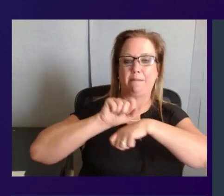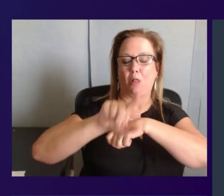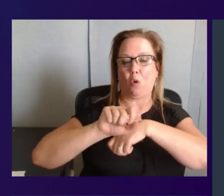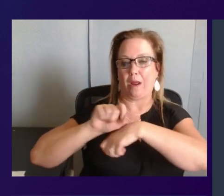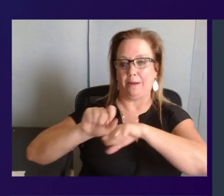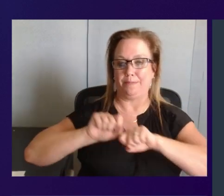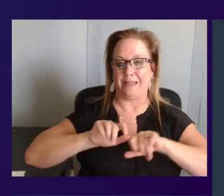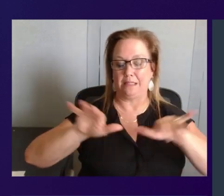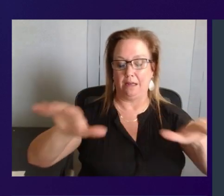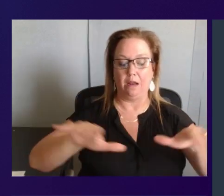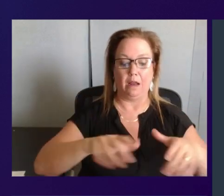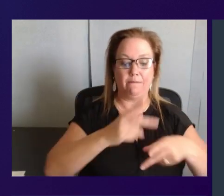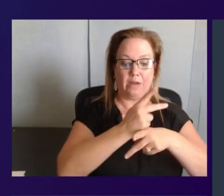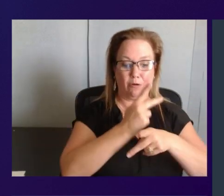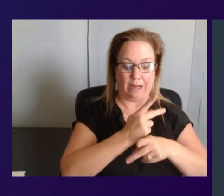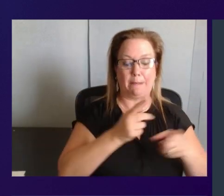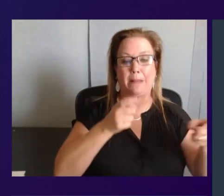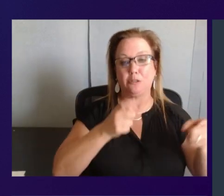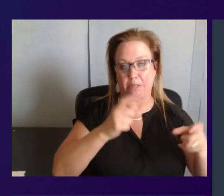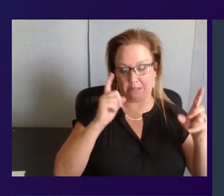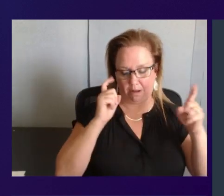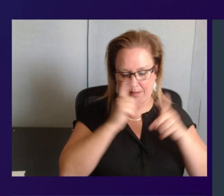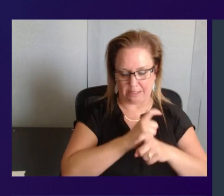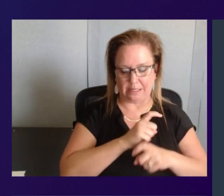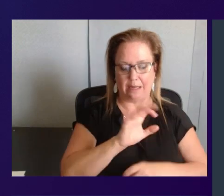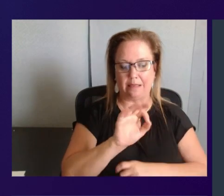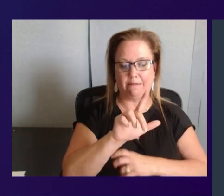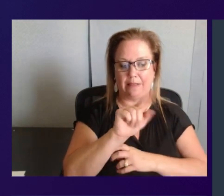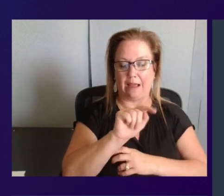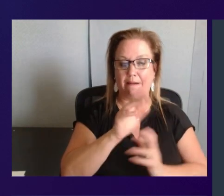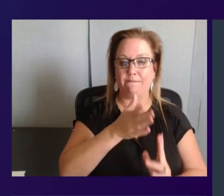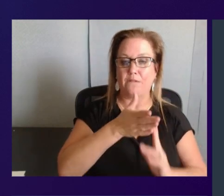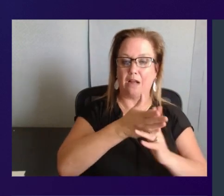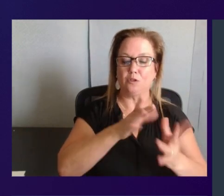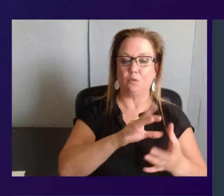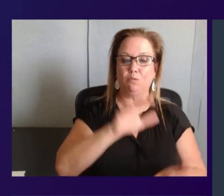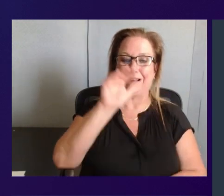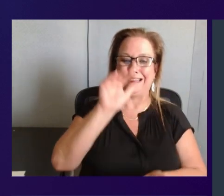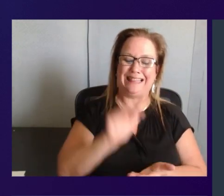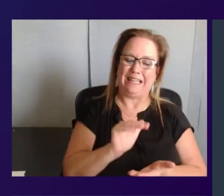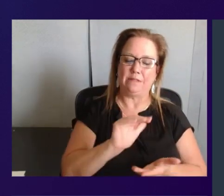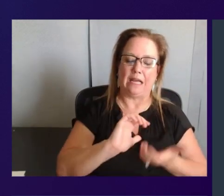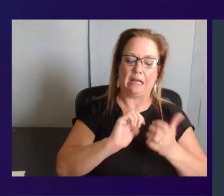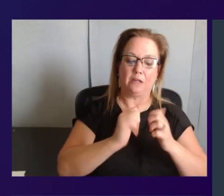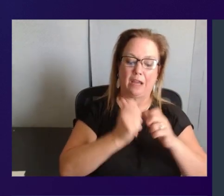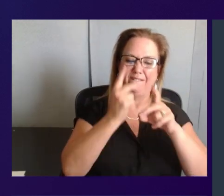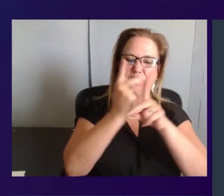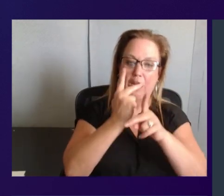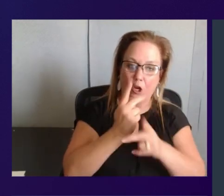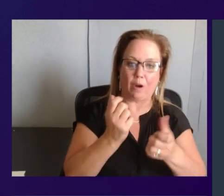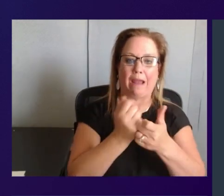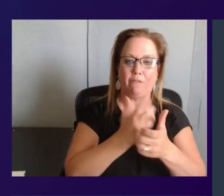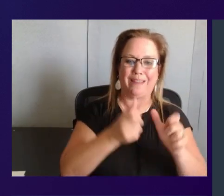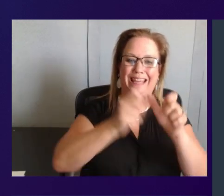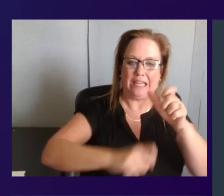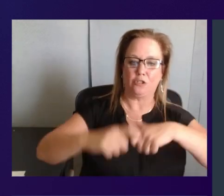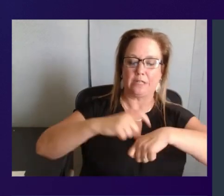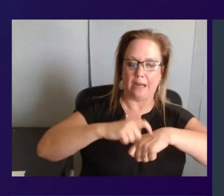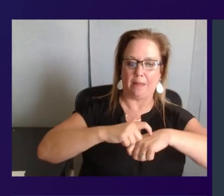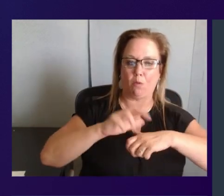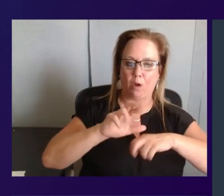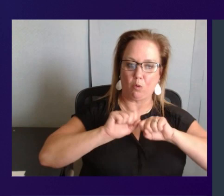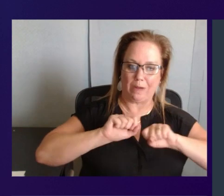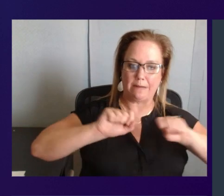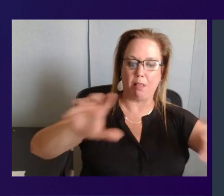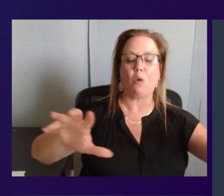Configuration management is complex, and the flat files in EFS relieves them from having to reconfigure everything every time they want to redeploy. They